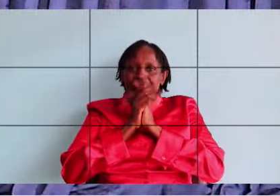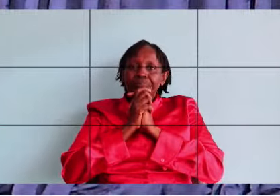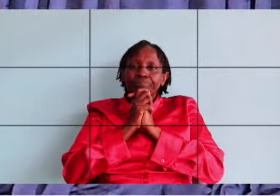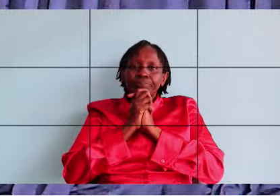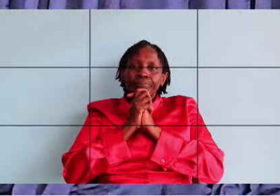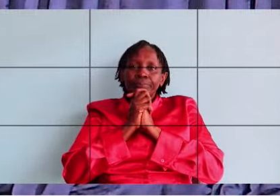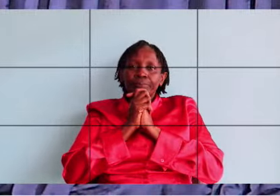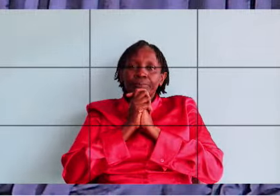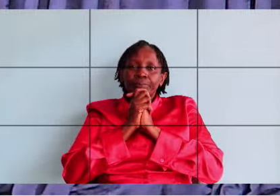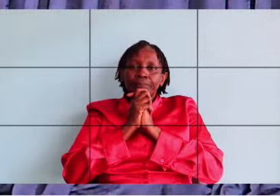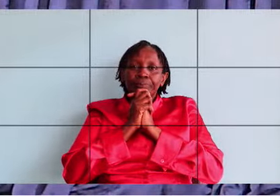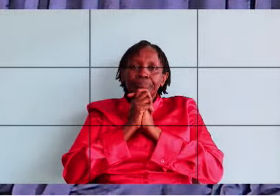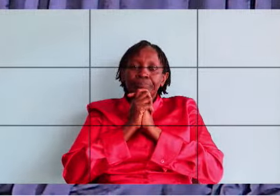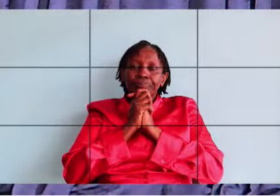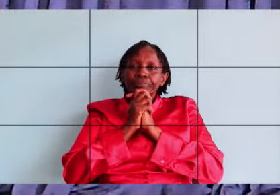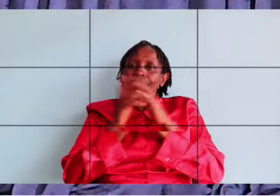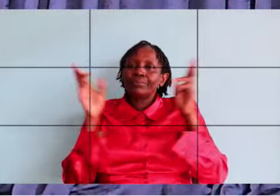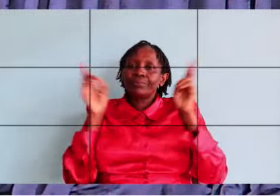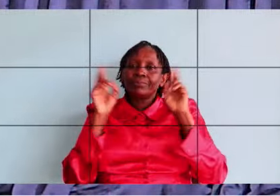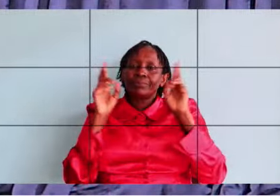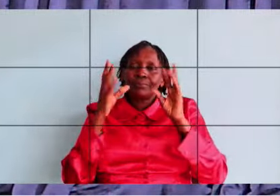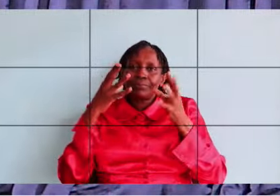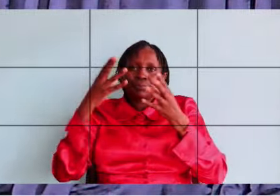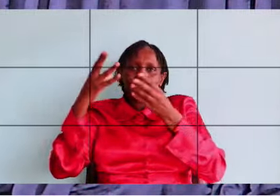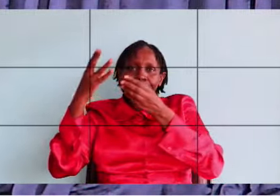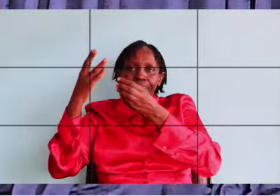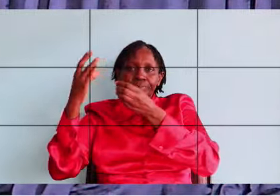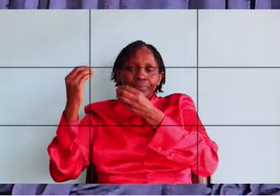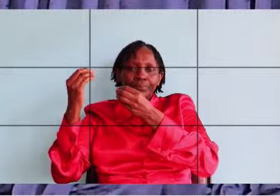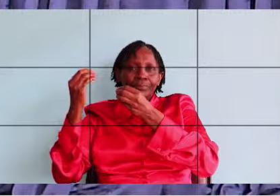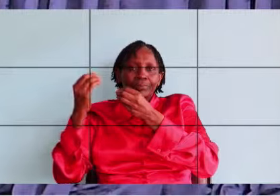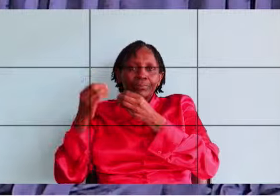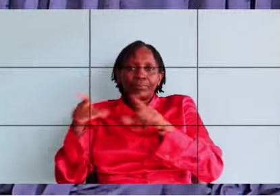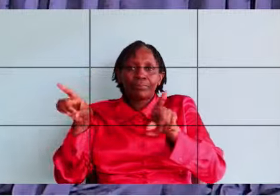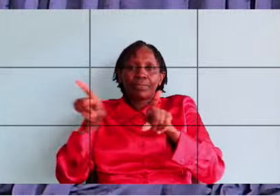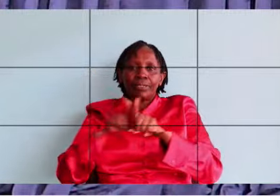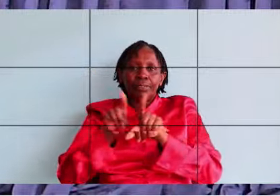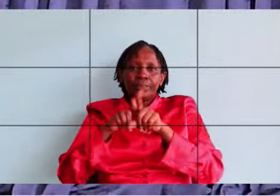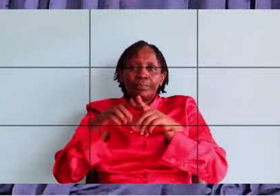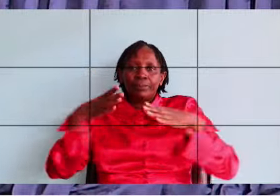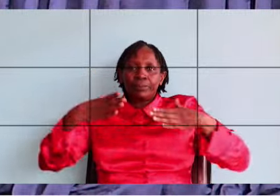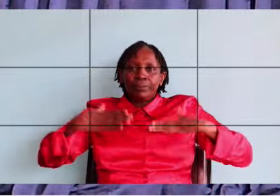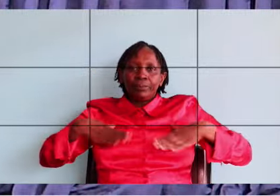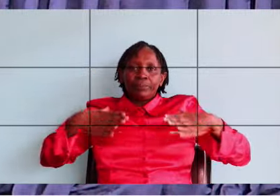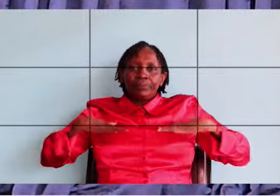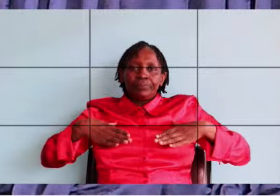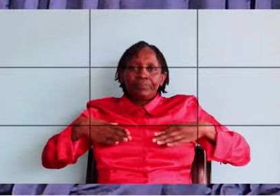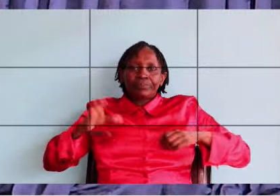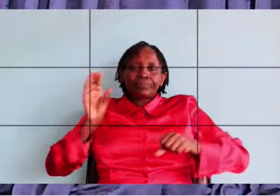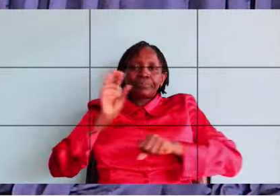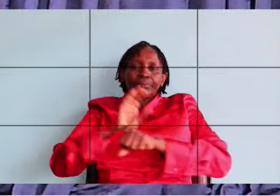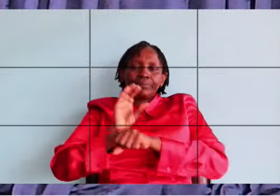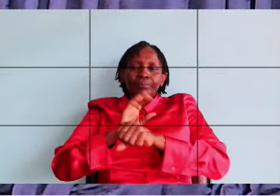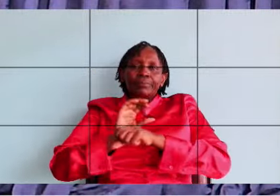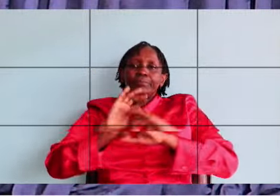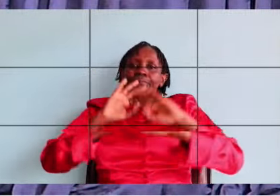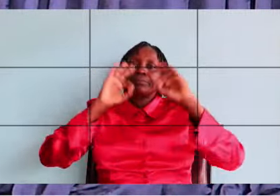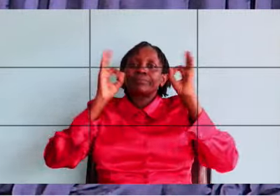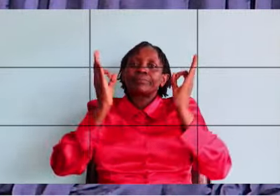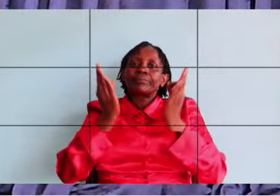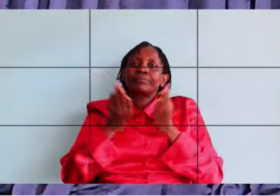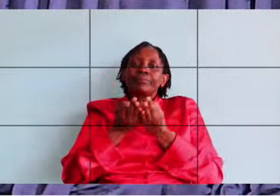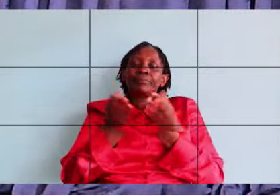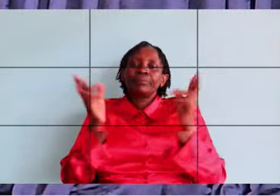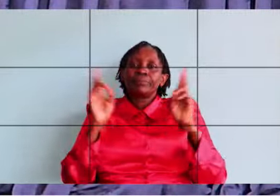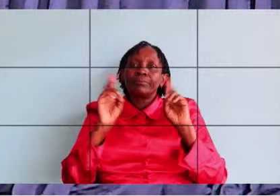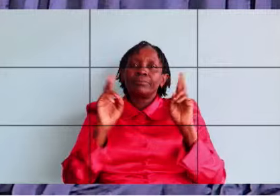presented itself, they were ready to go for it. That as a people, as a church family, we are going to be ready